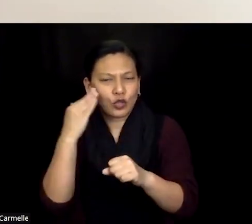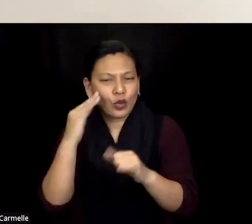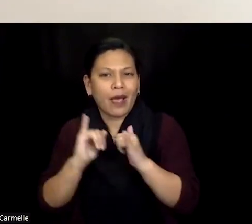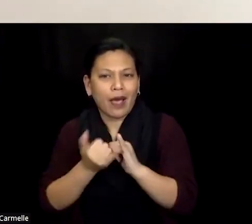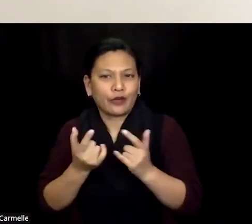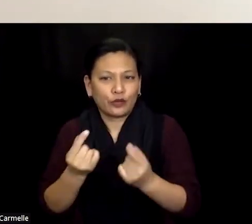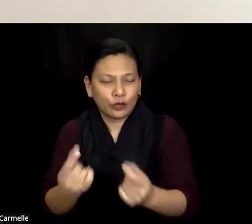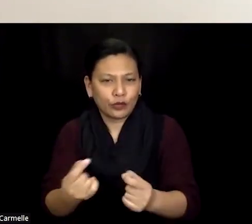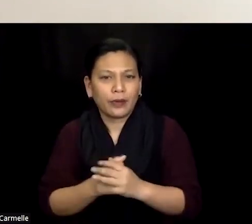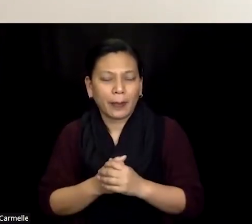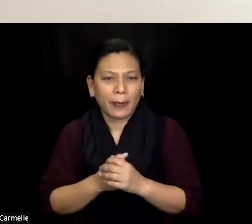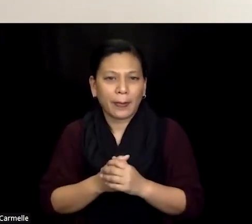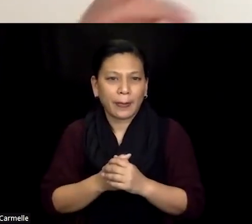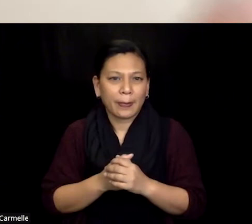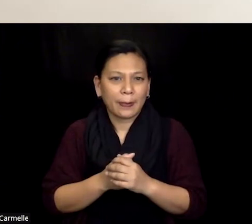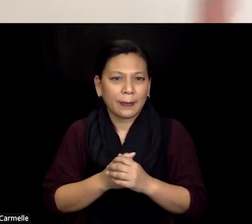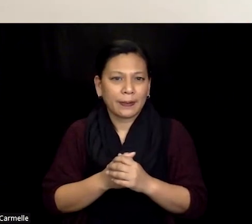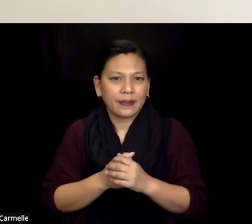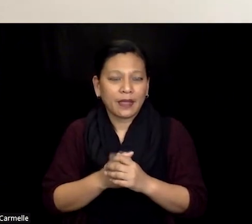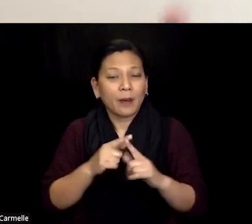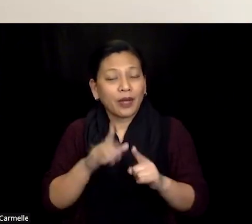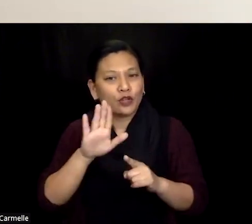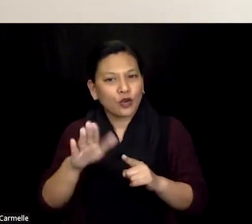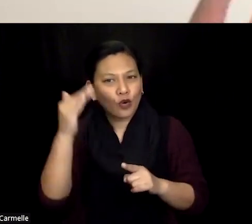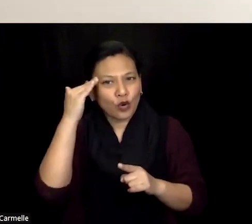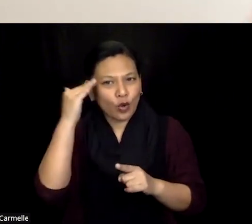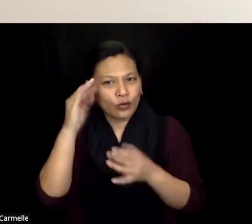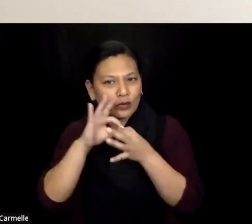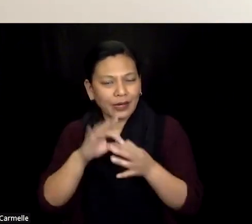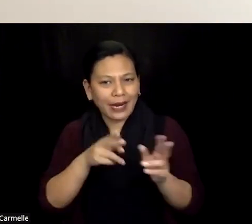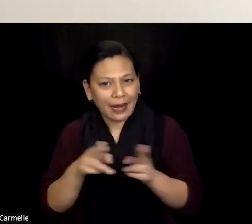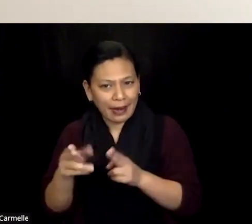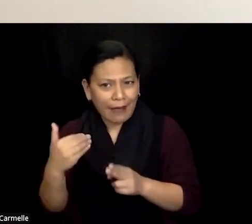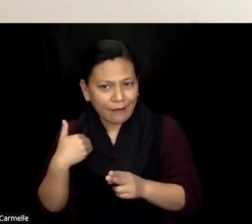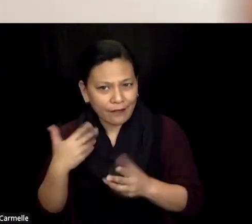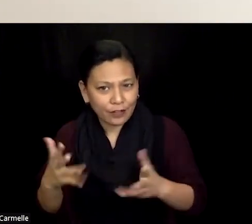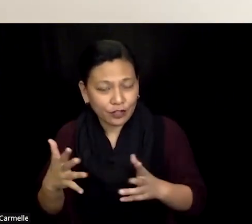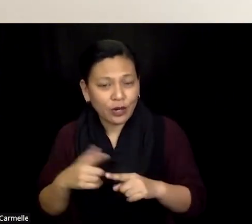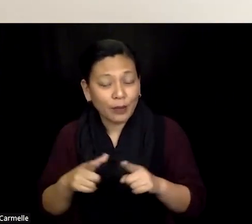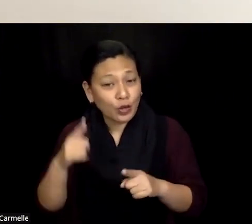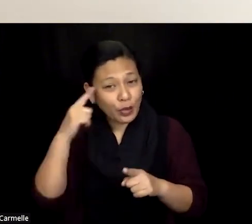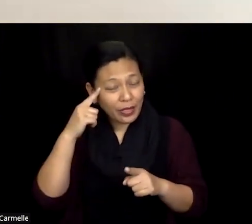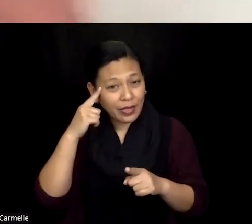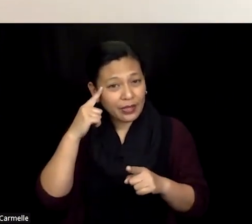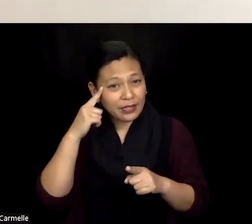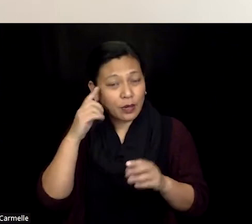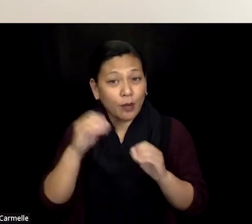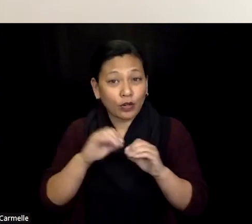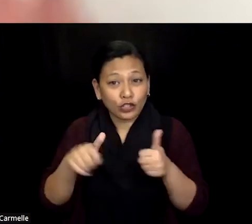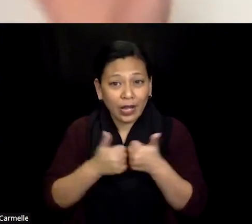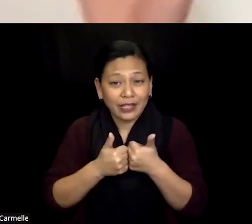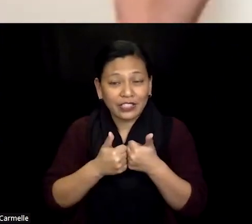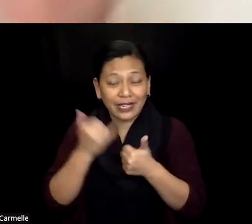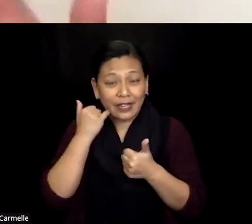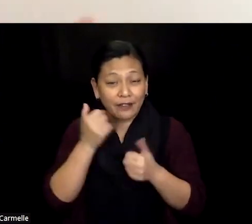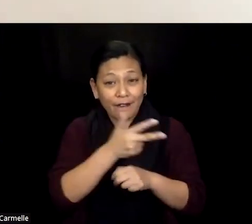out. But because you have knowledge in editing, do you find that it's actually more difficult for you to hand off all your footage